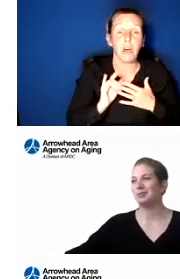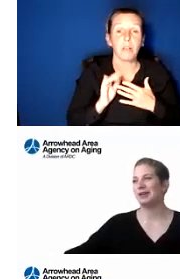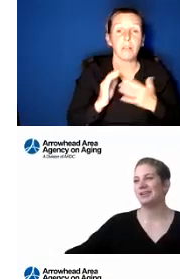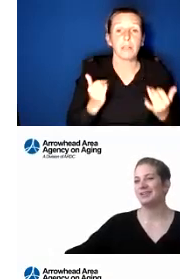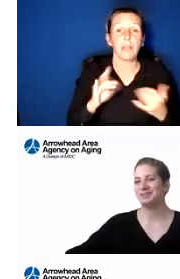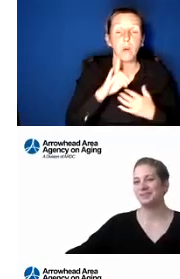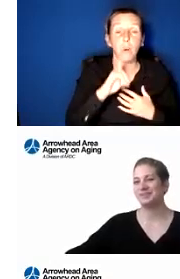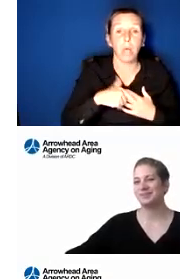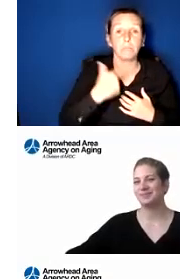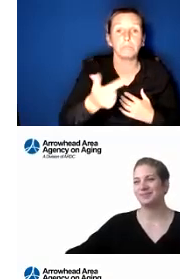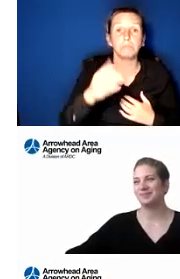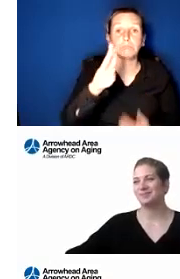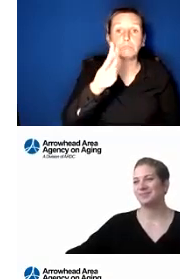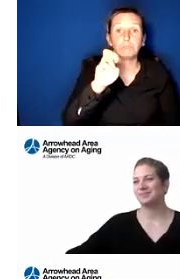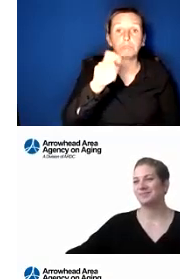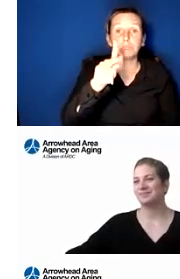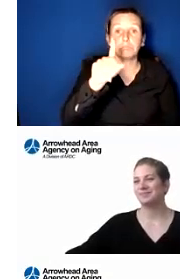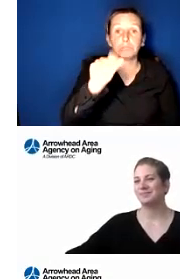to Brenda.